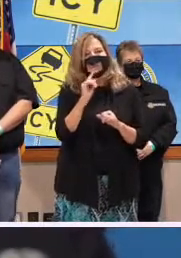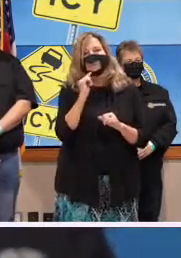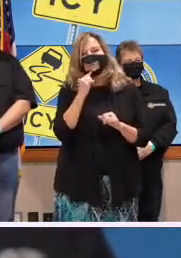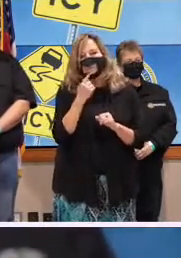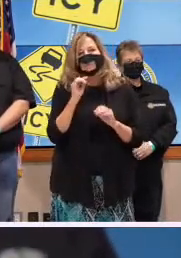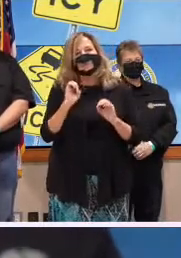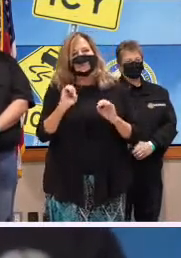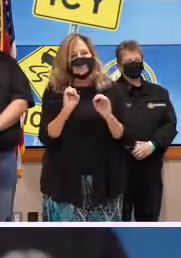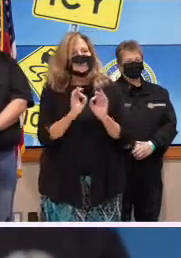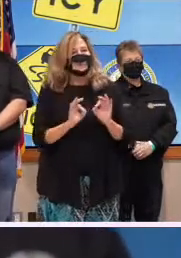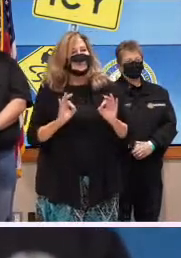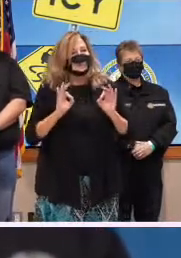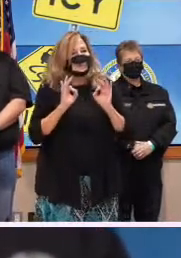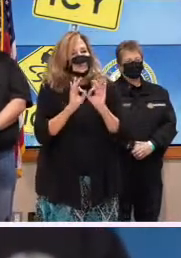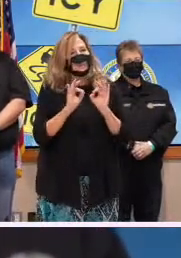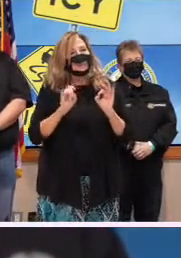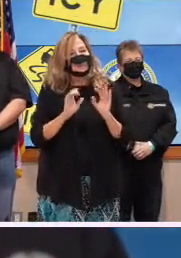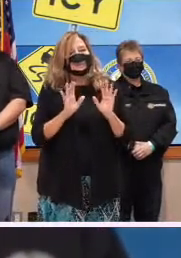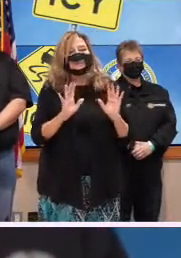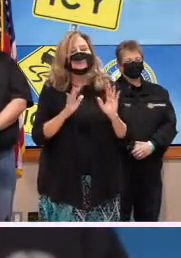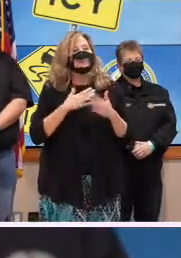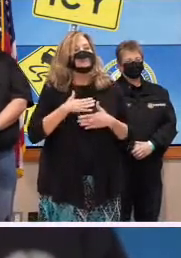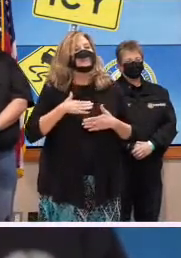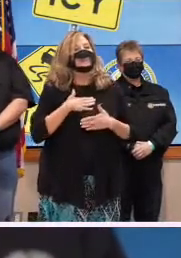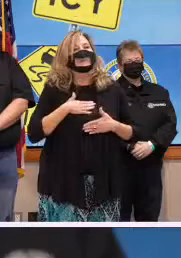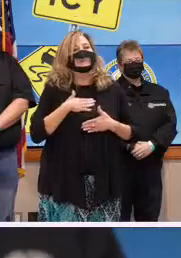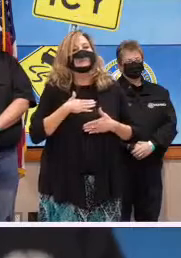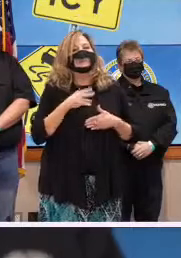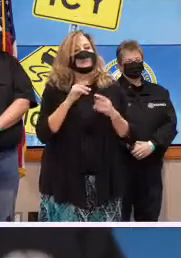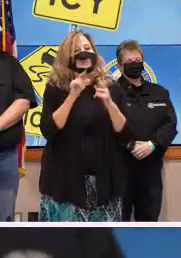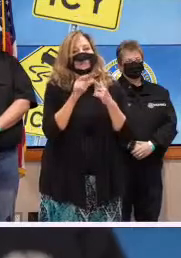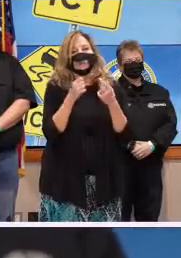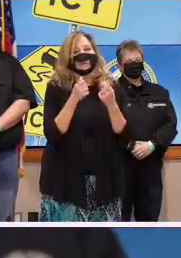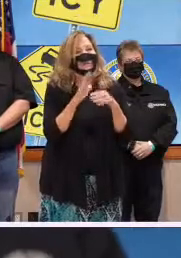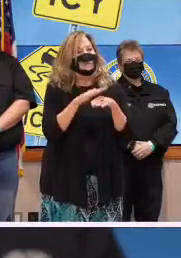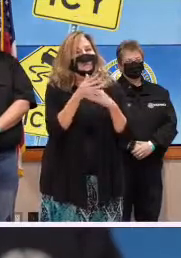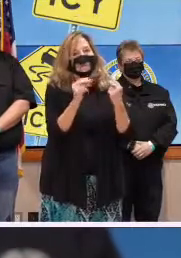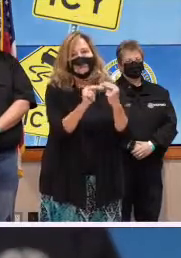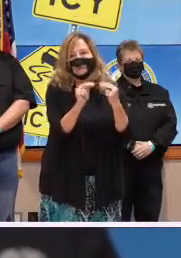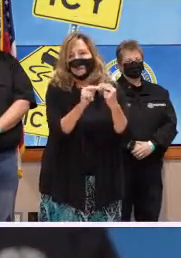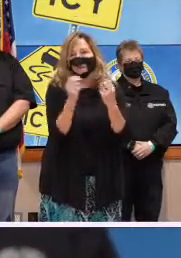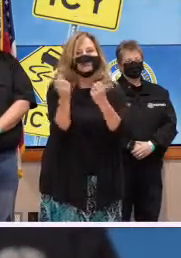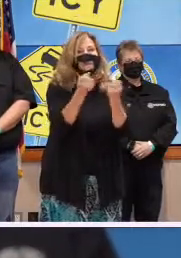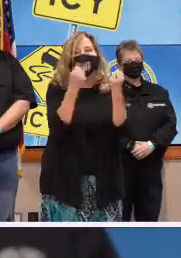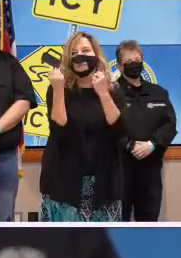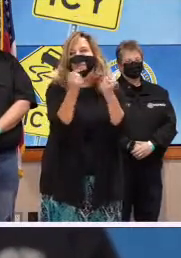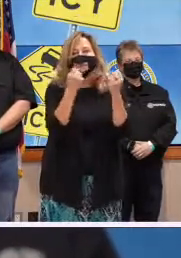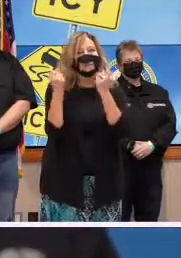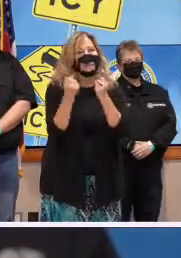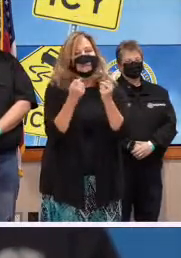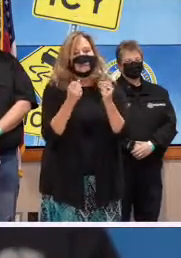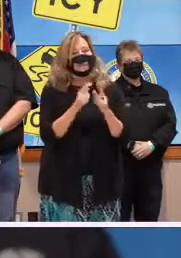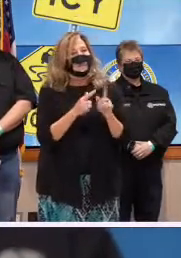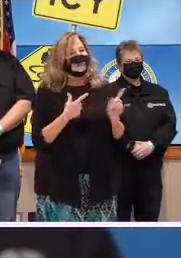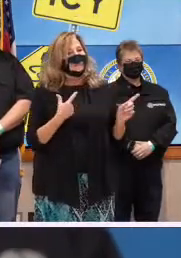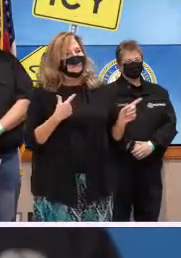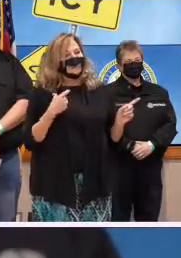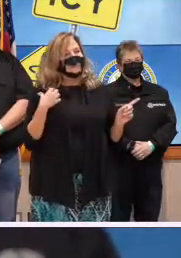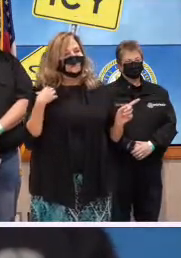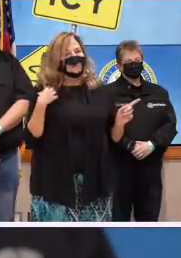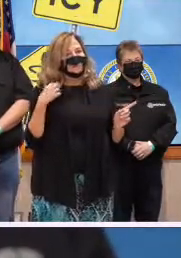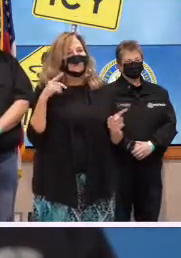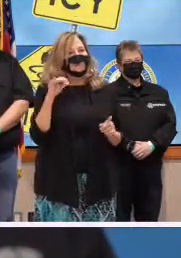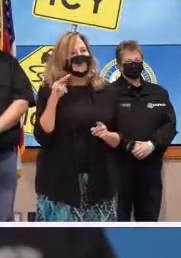situation, I'm going to ask you to stay off the road. And certainly I'm standing here with Chief Pena with the fire